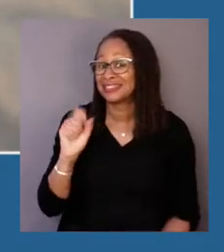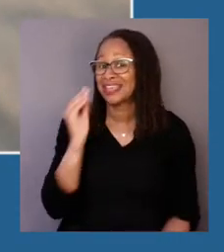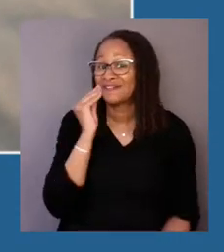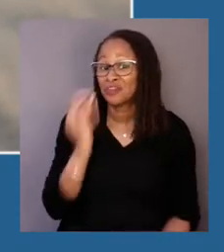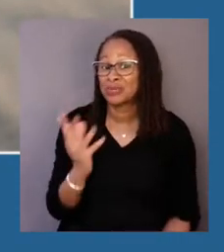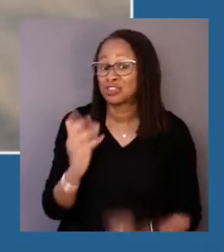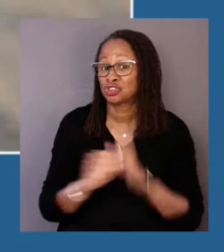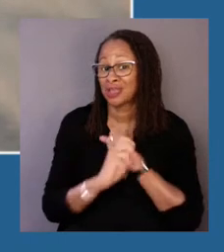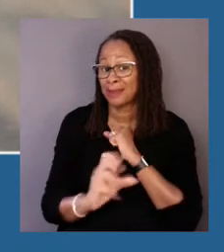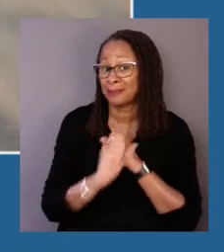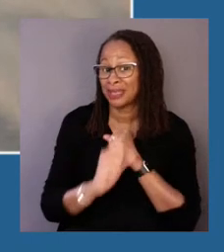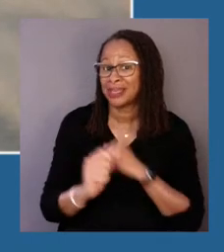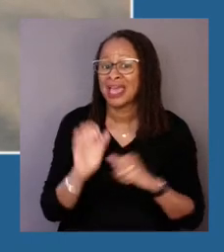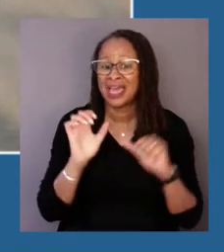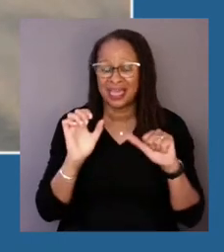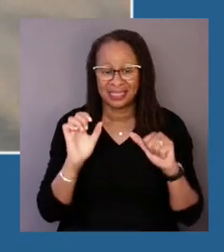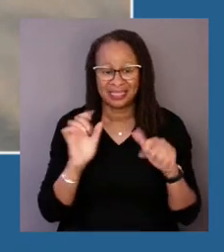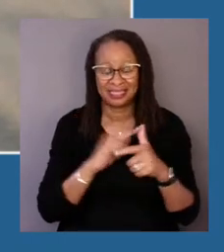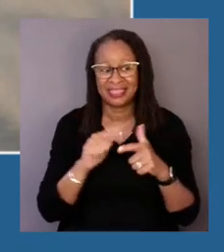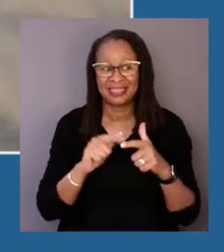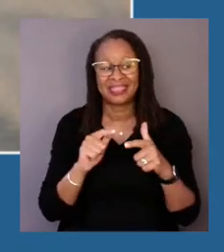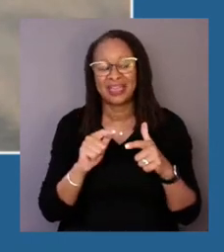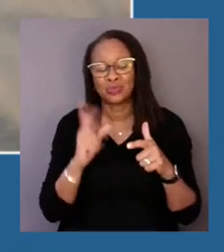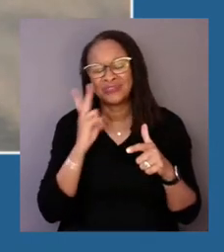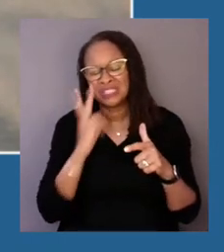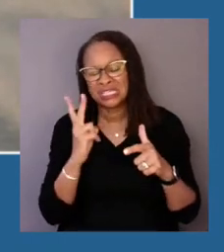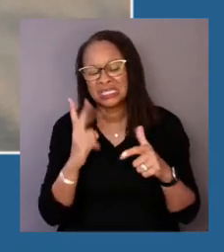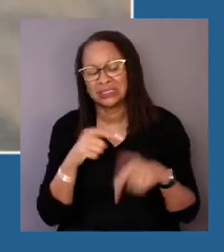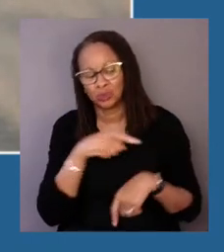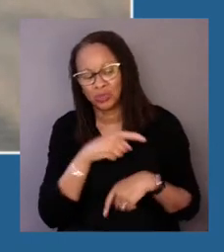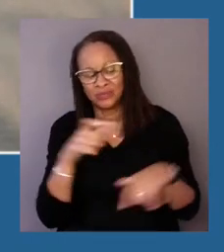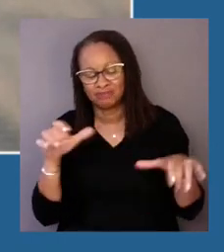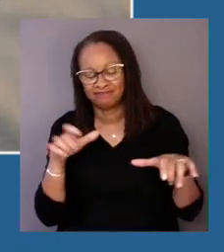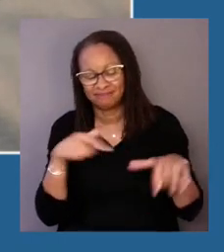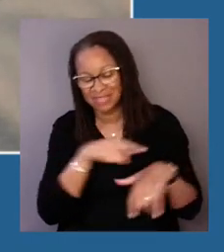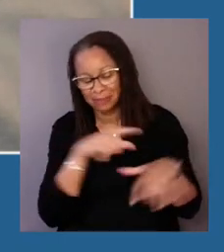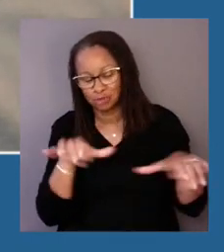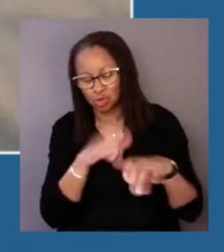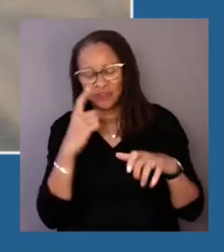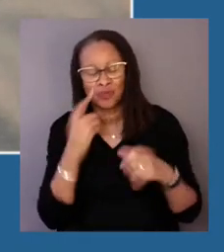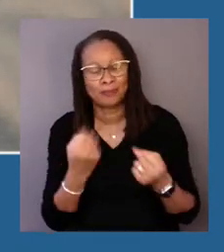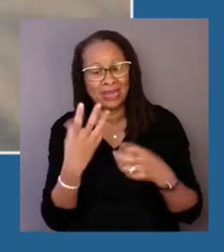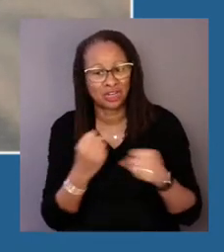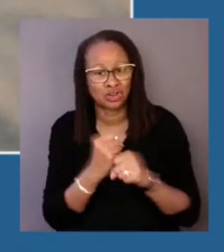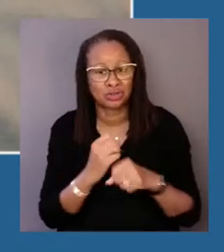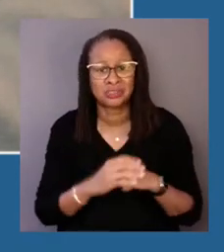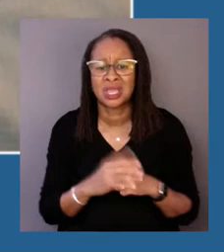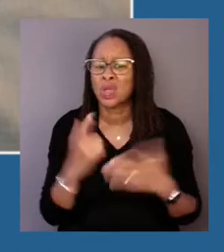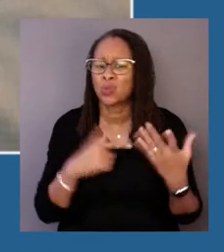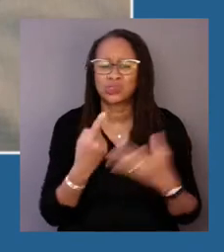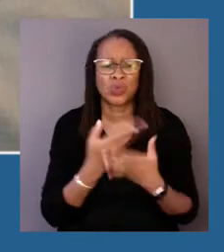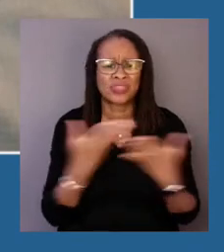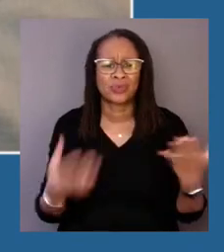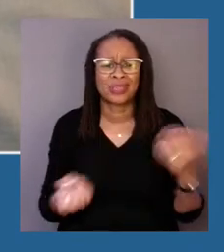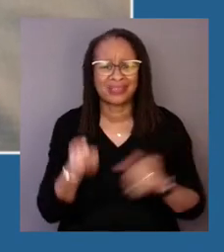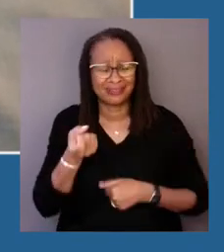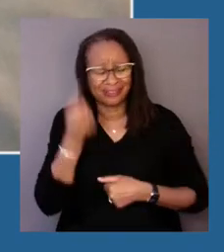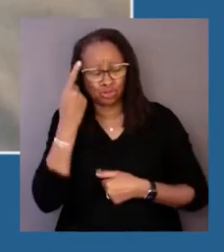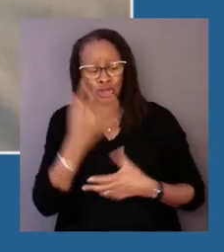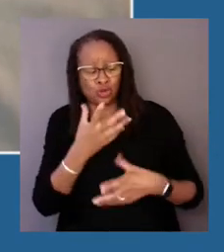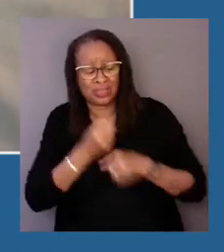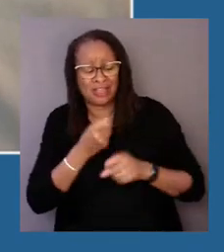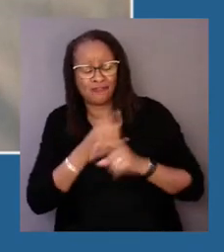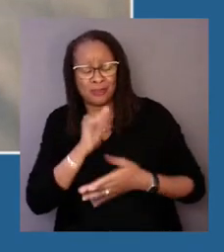campaign that they've been doing for decades? There's so much there, but what's a takeaway that people can carry forward from